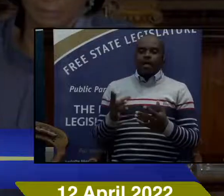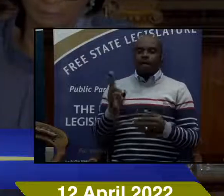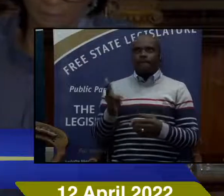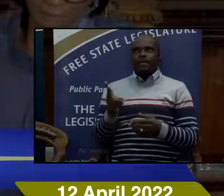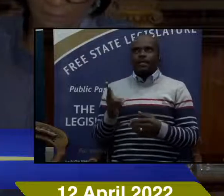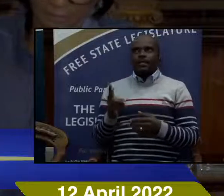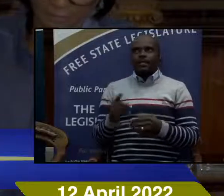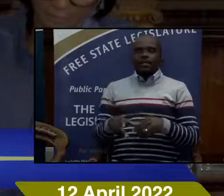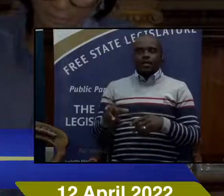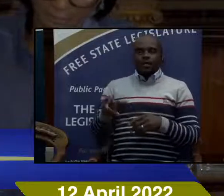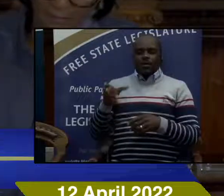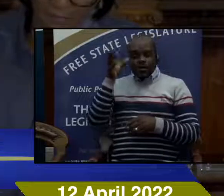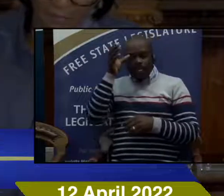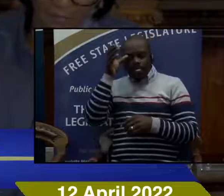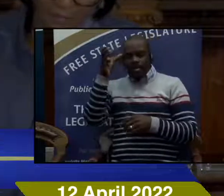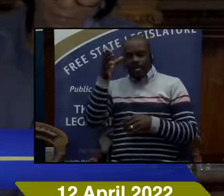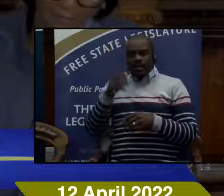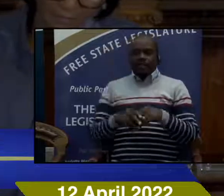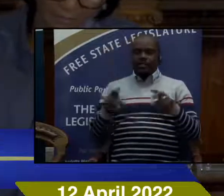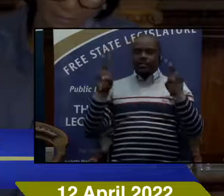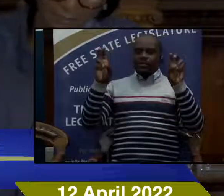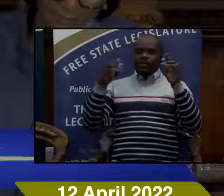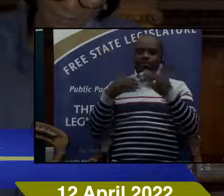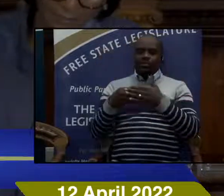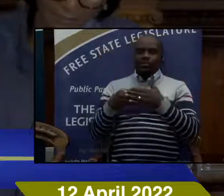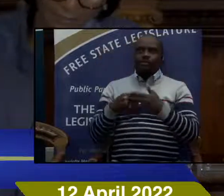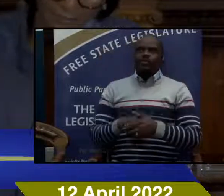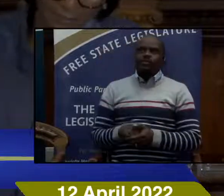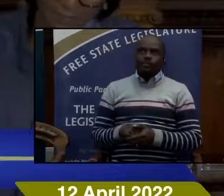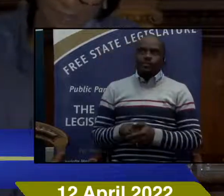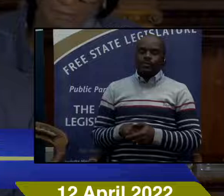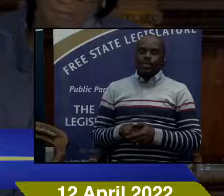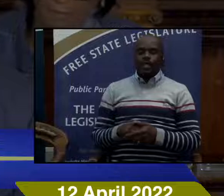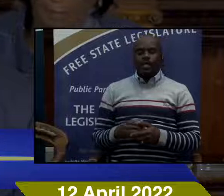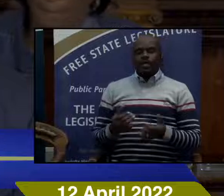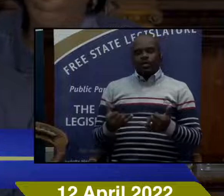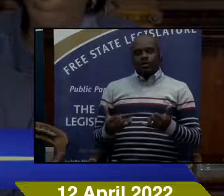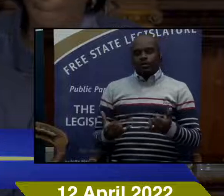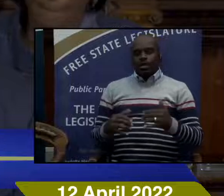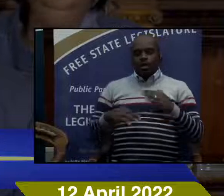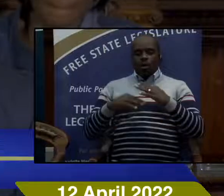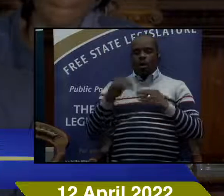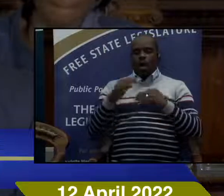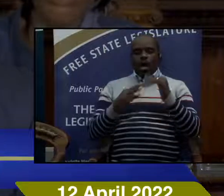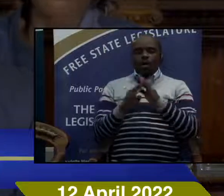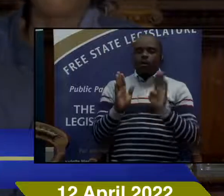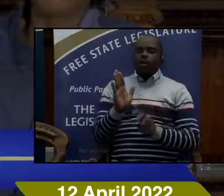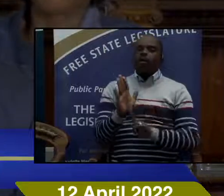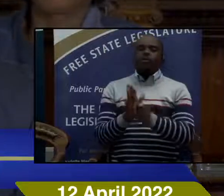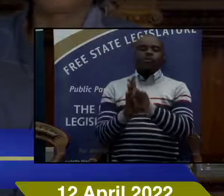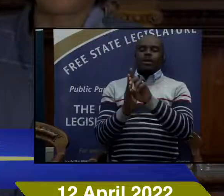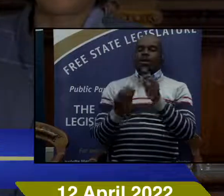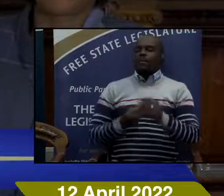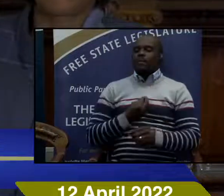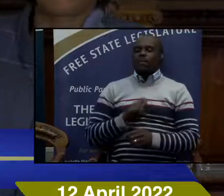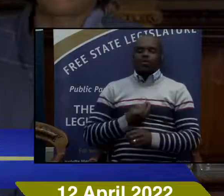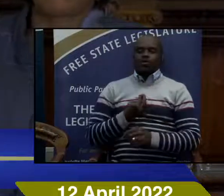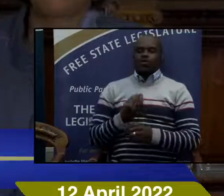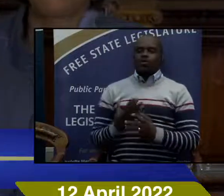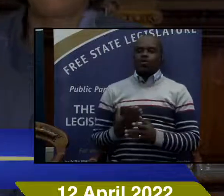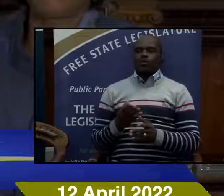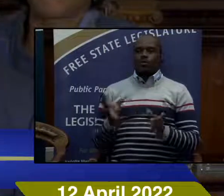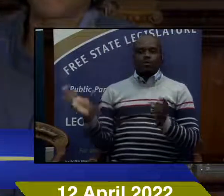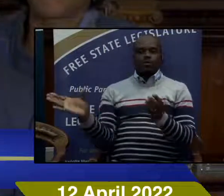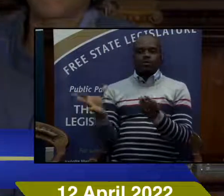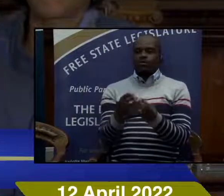quote. Therefore, we should grasp the youth development and education are intertwined with a political program that